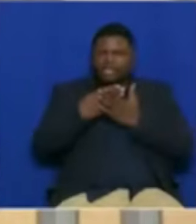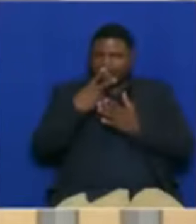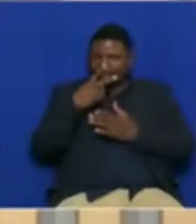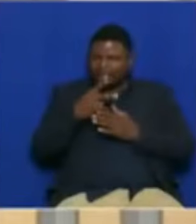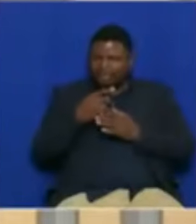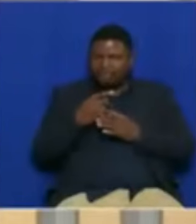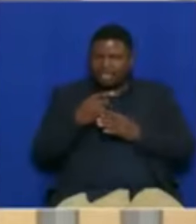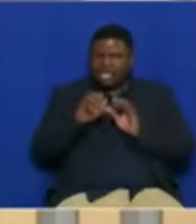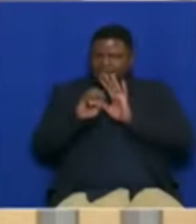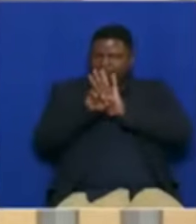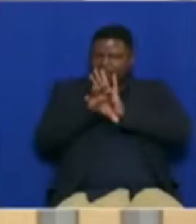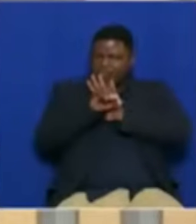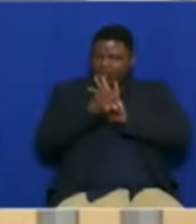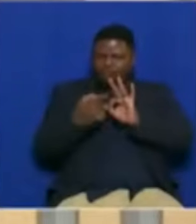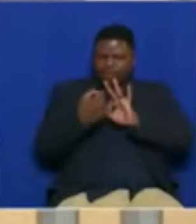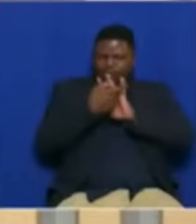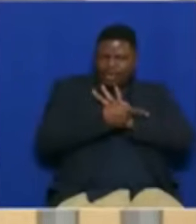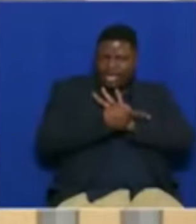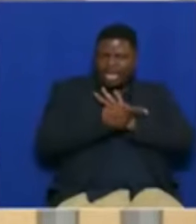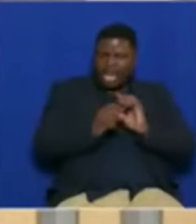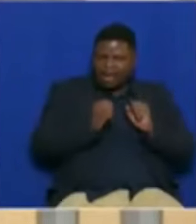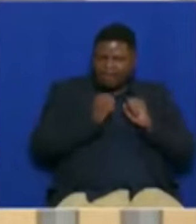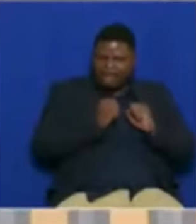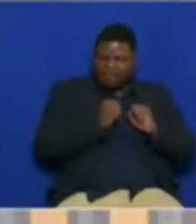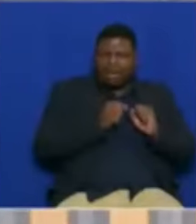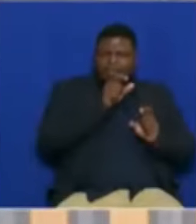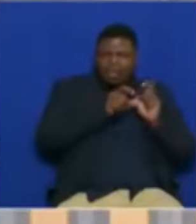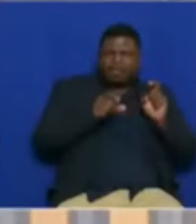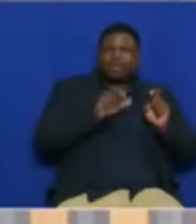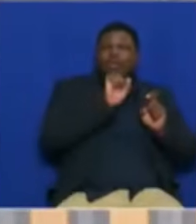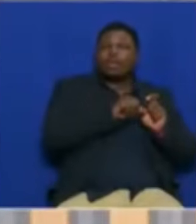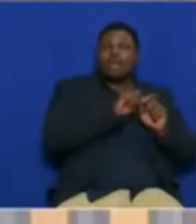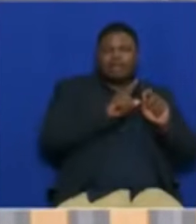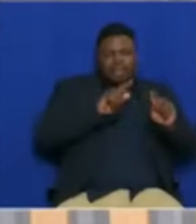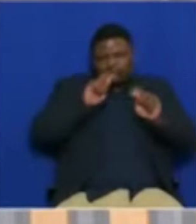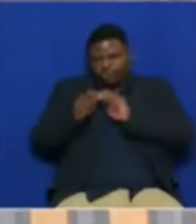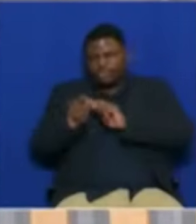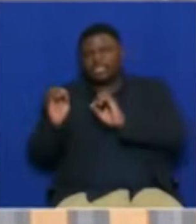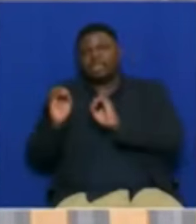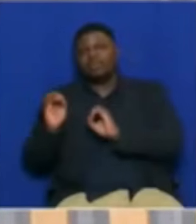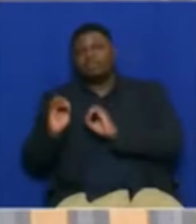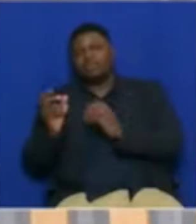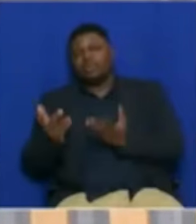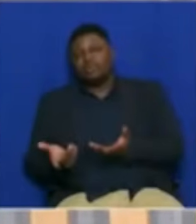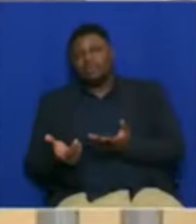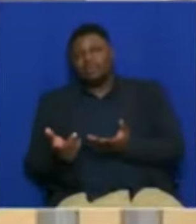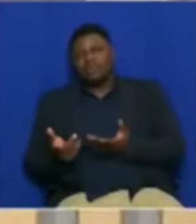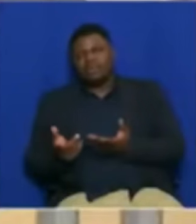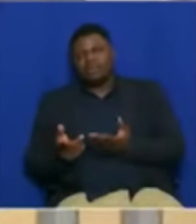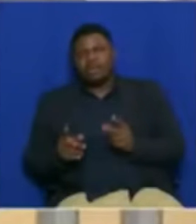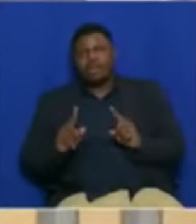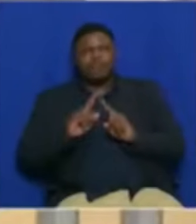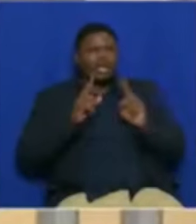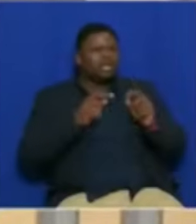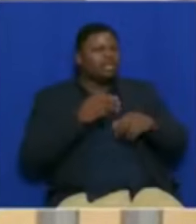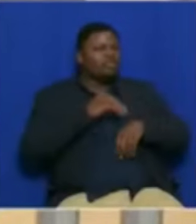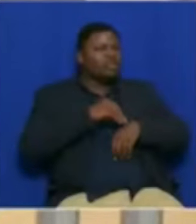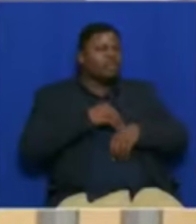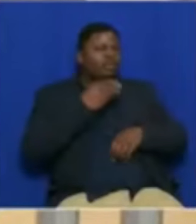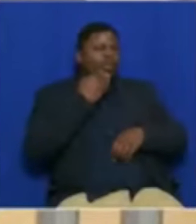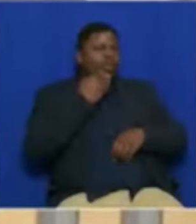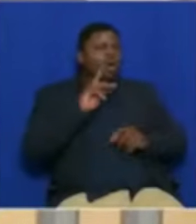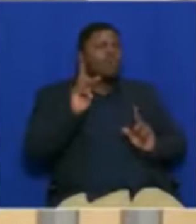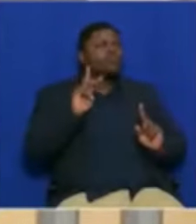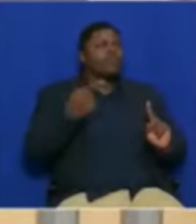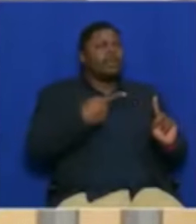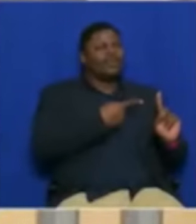So that is just what I want to say. But you're not saying that's a problem of No, General Kumalo? It's not a problem because it's approved by head